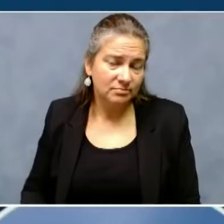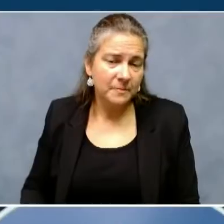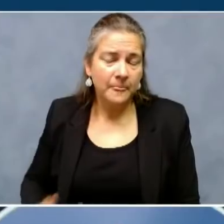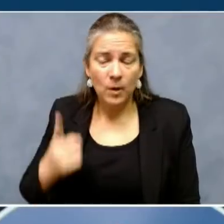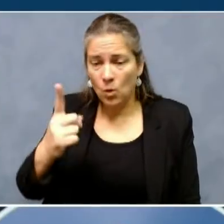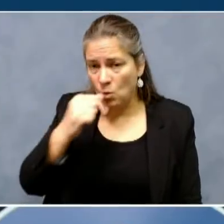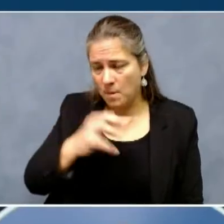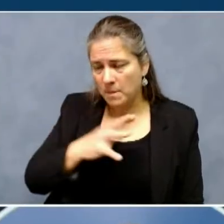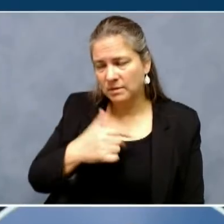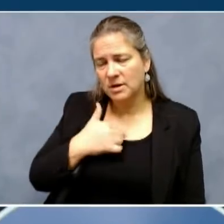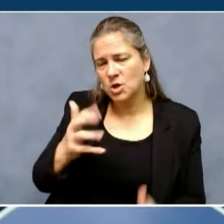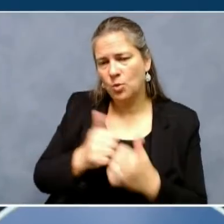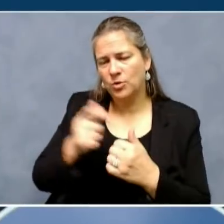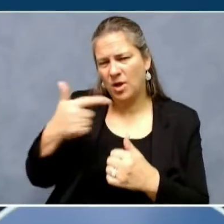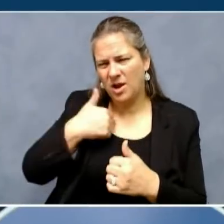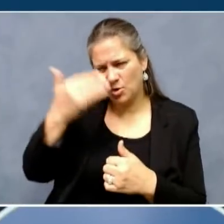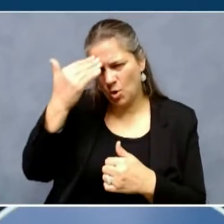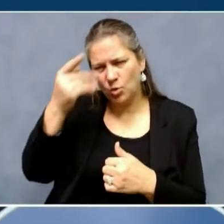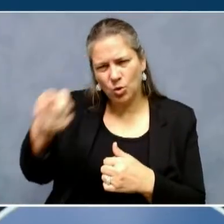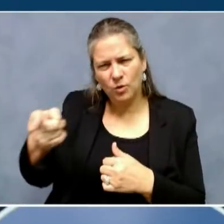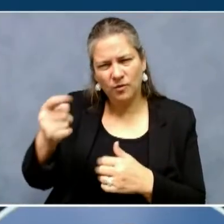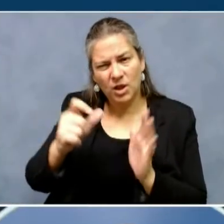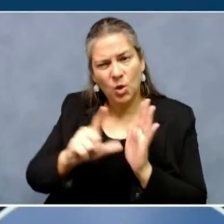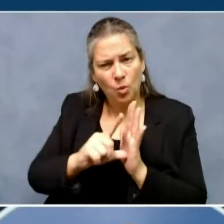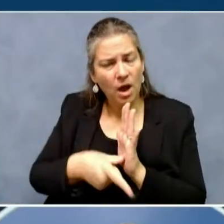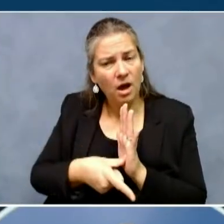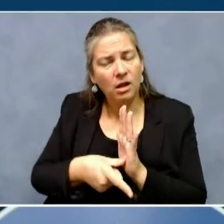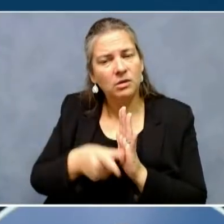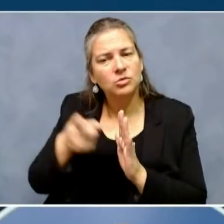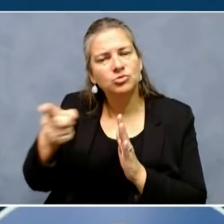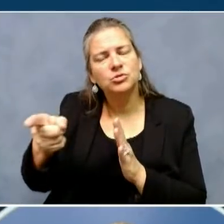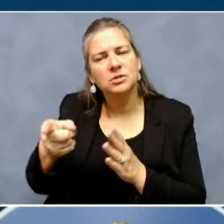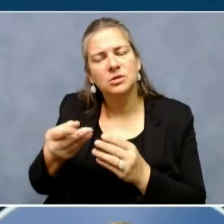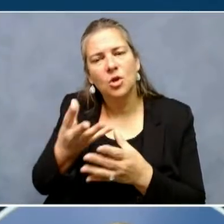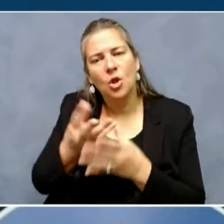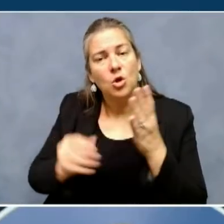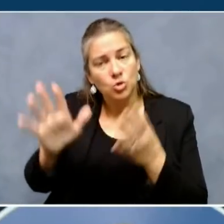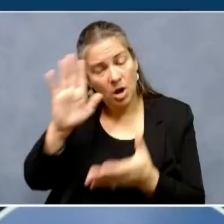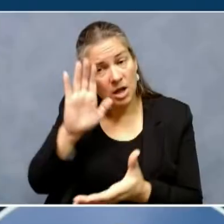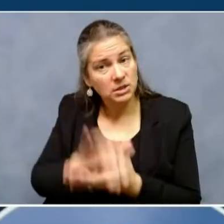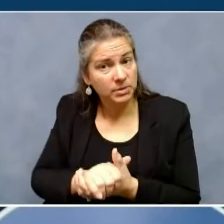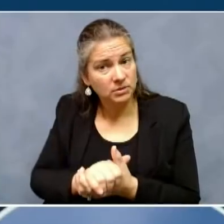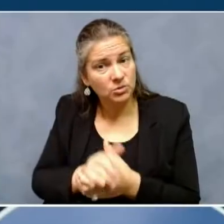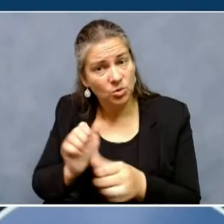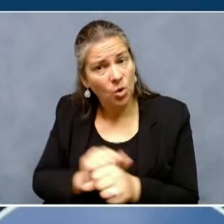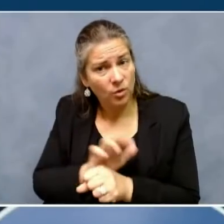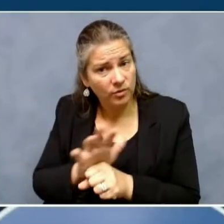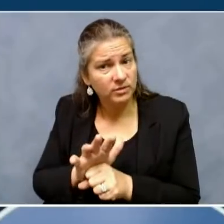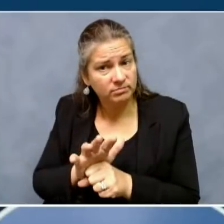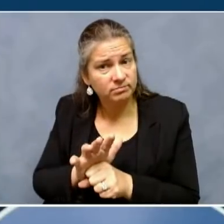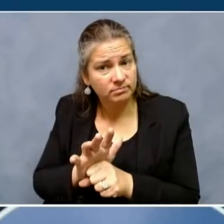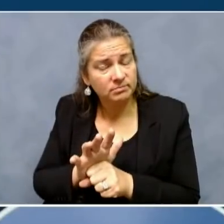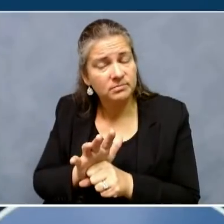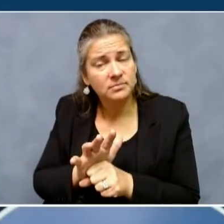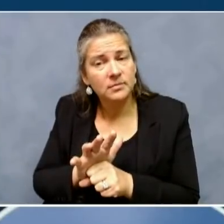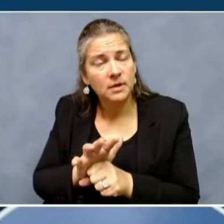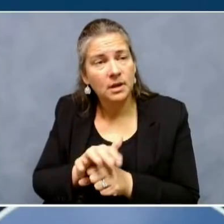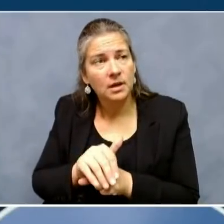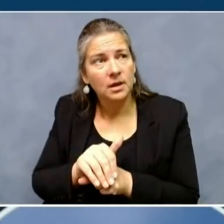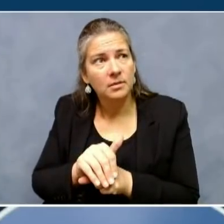known a little bit for a while who had lost her husband to COVID. And